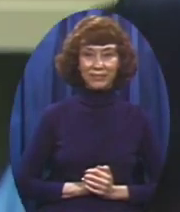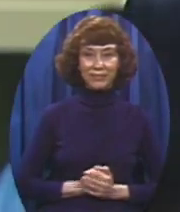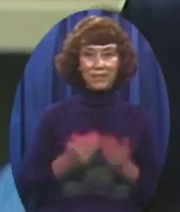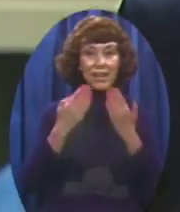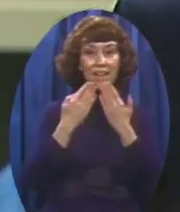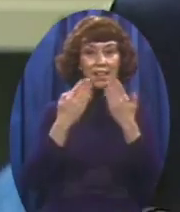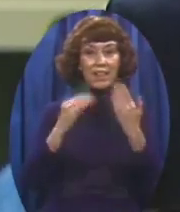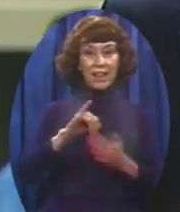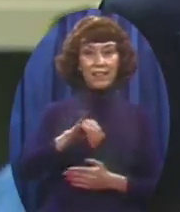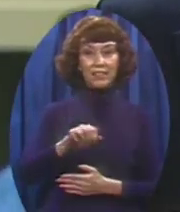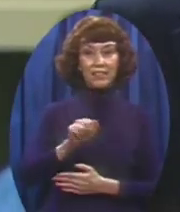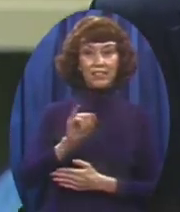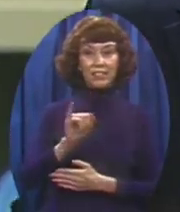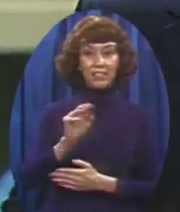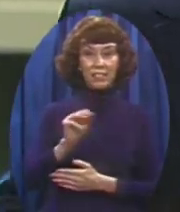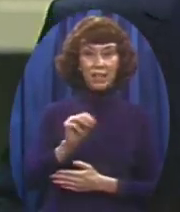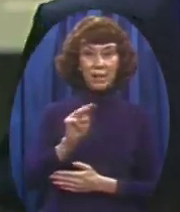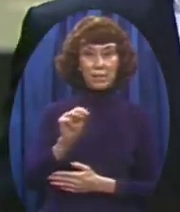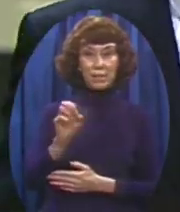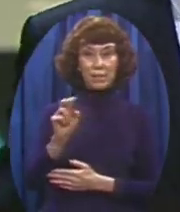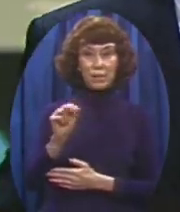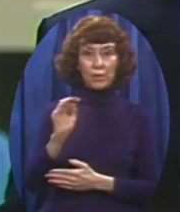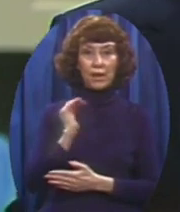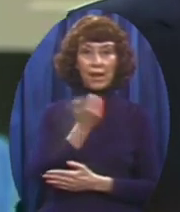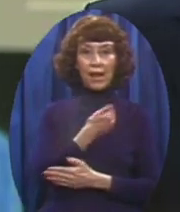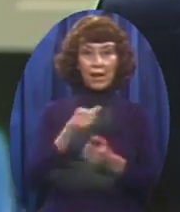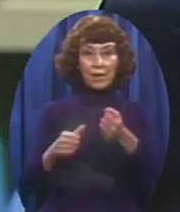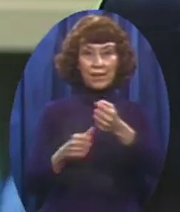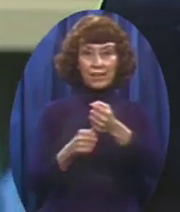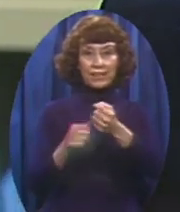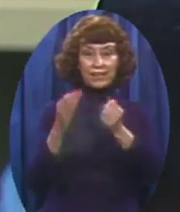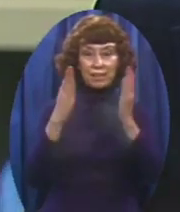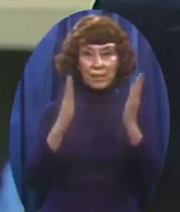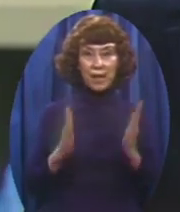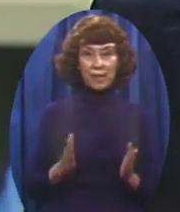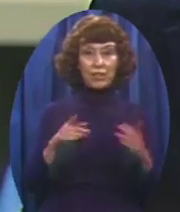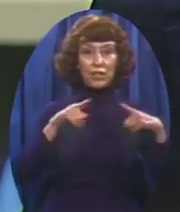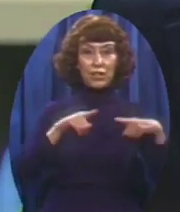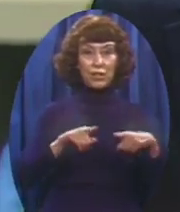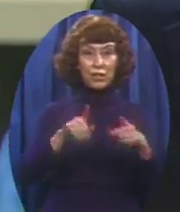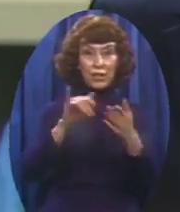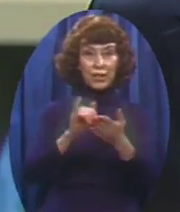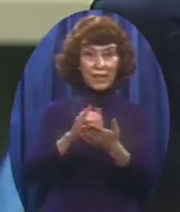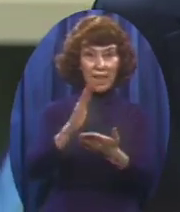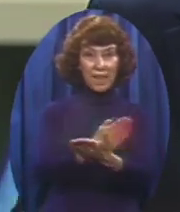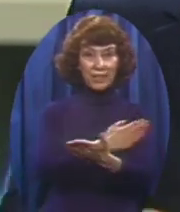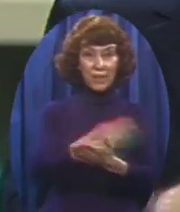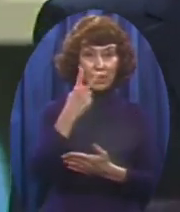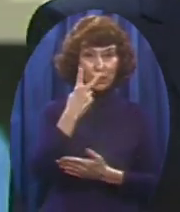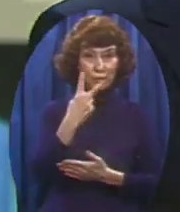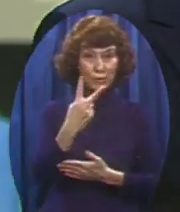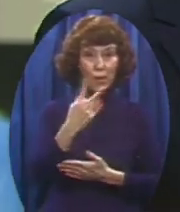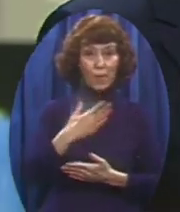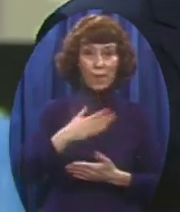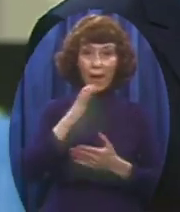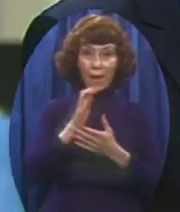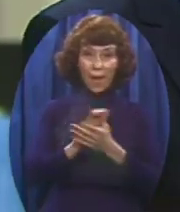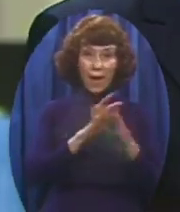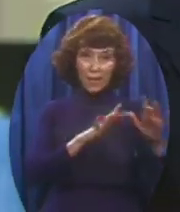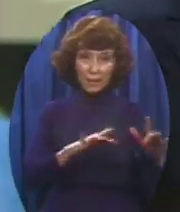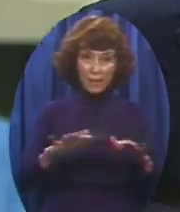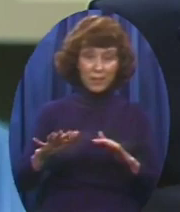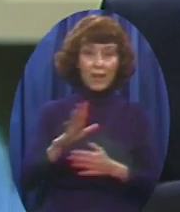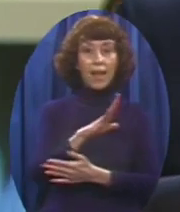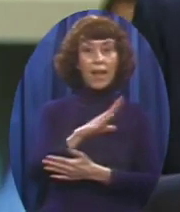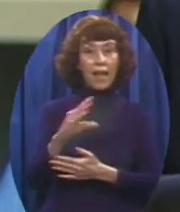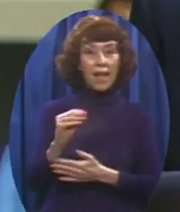Thank you, Jim Moon. And during that chorus, you not only saw my wife playing the piano, but Mrs. Ed